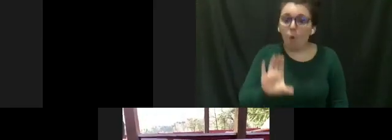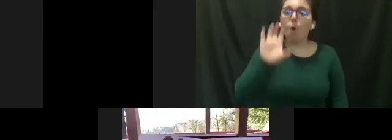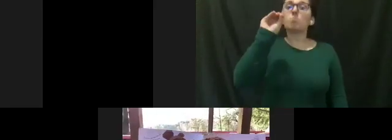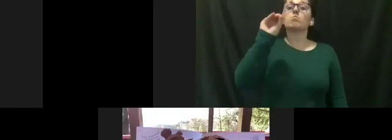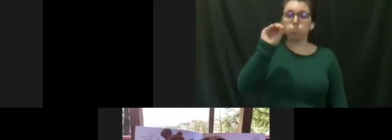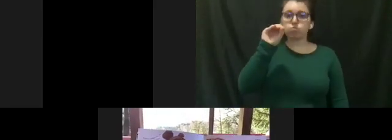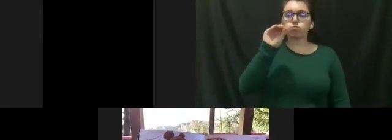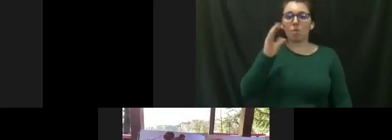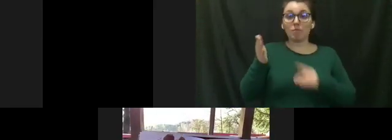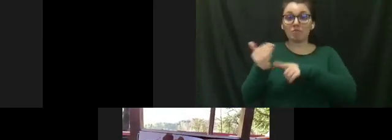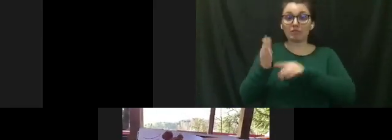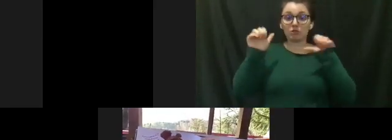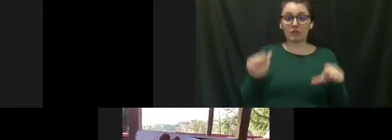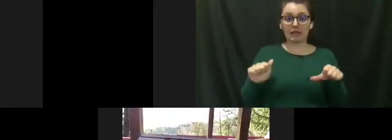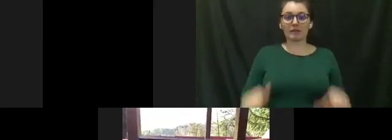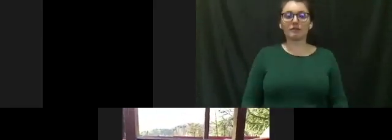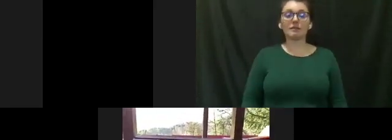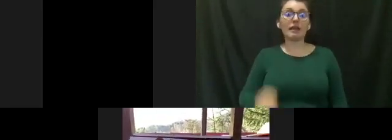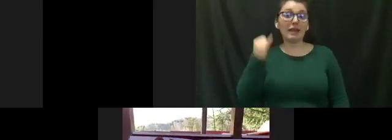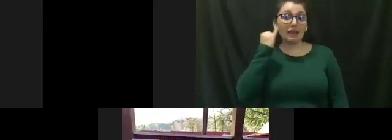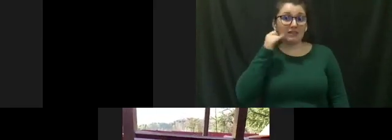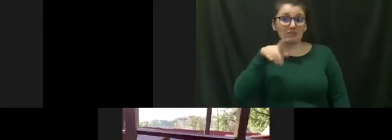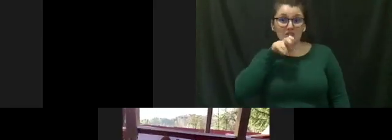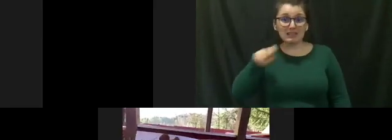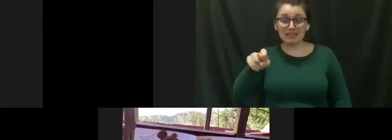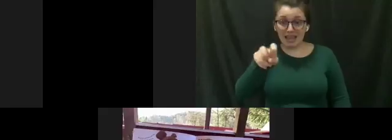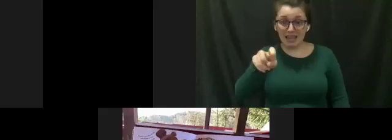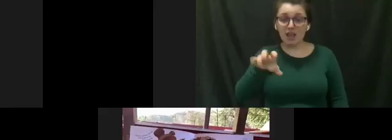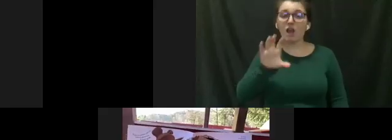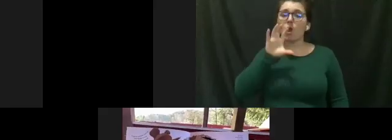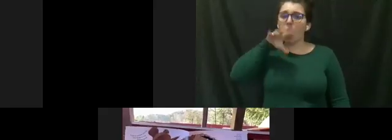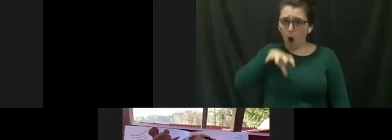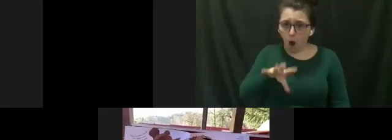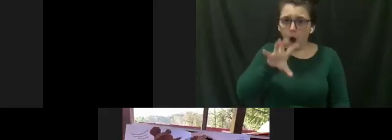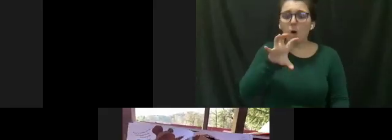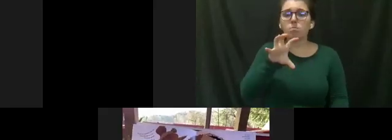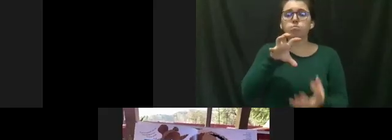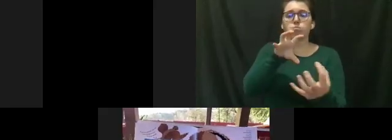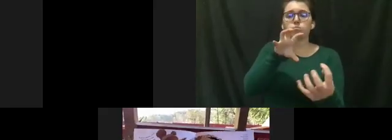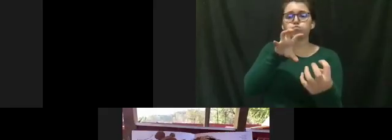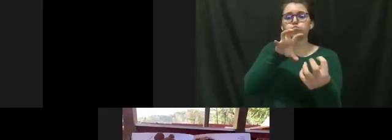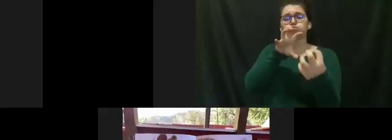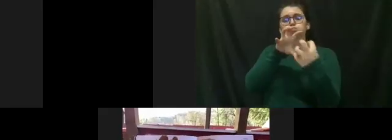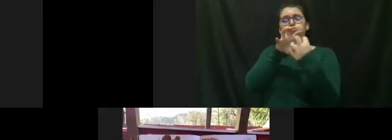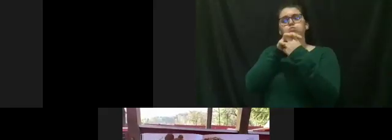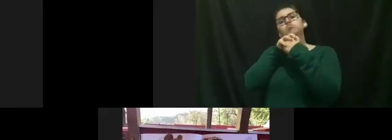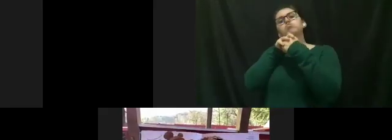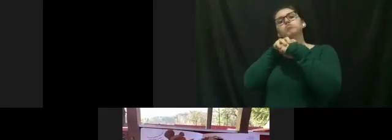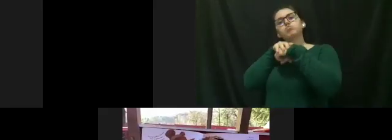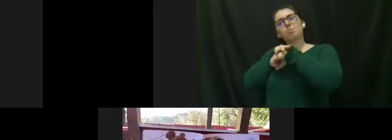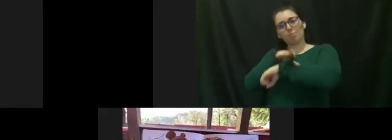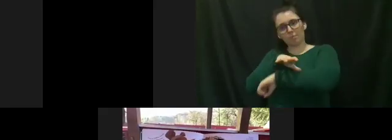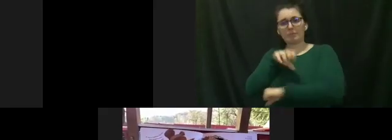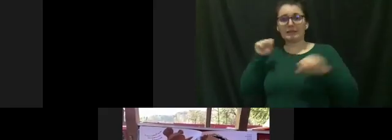fish. And if you're an egg-eating snake, you use your mouth to swallow eggs larger than your head.